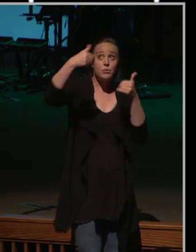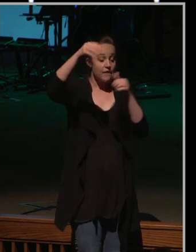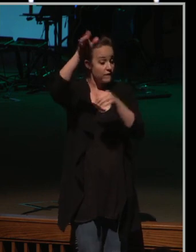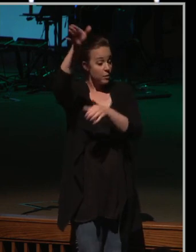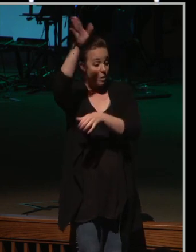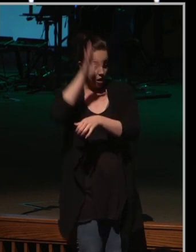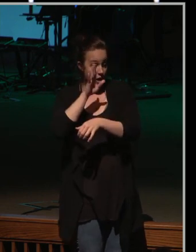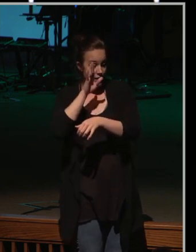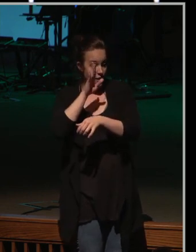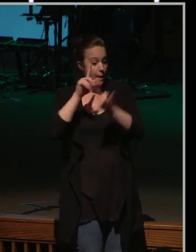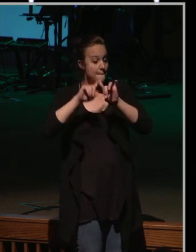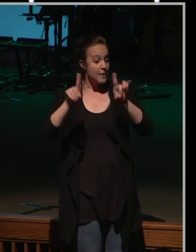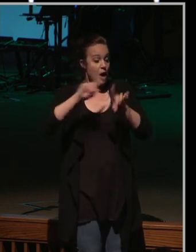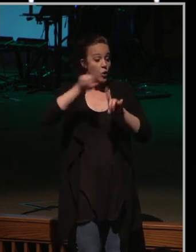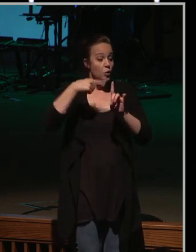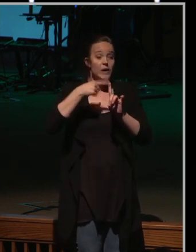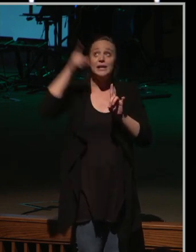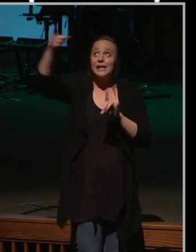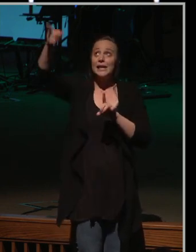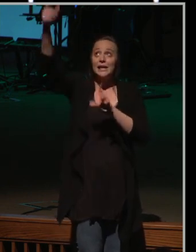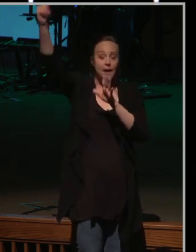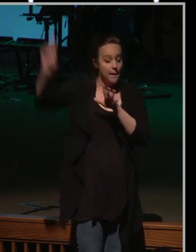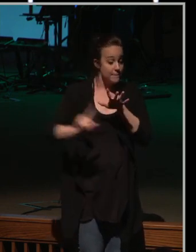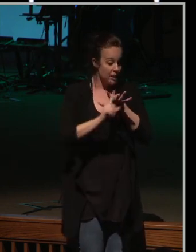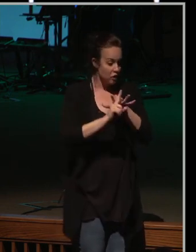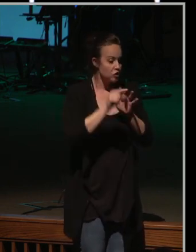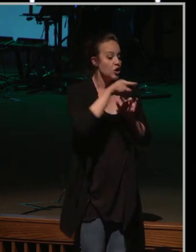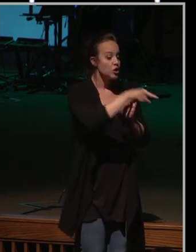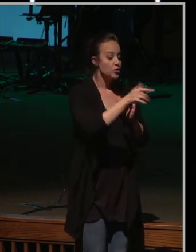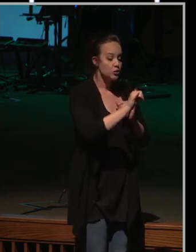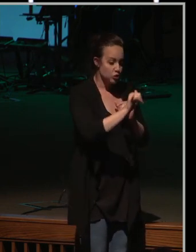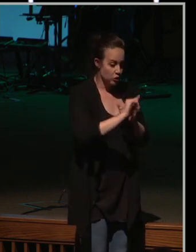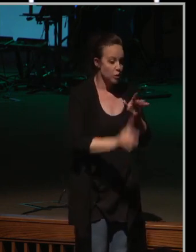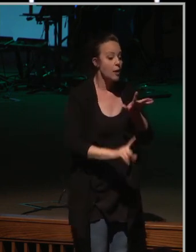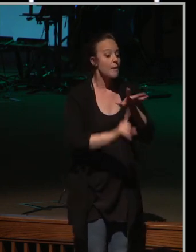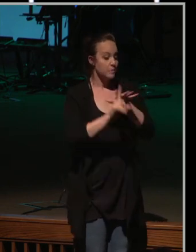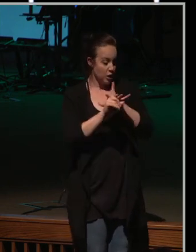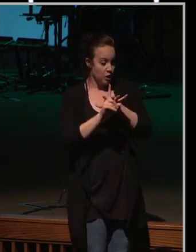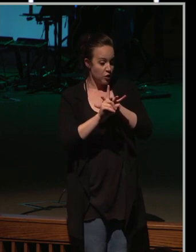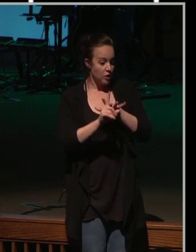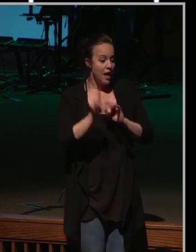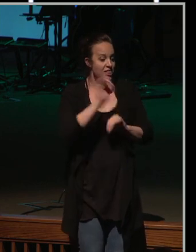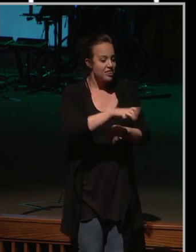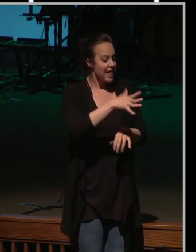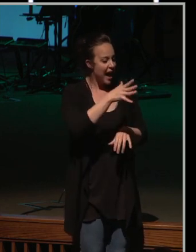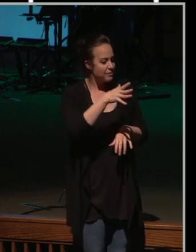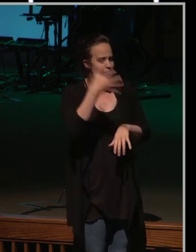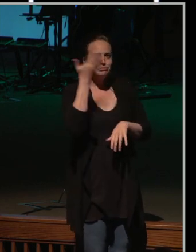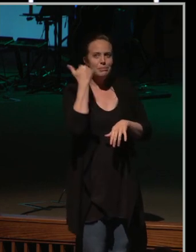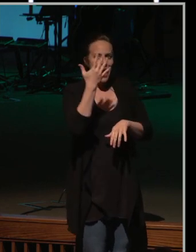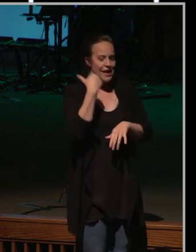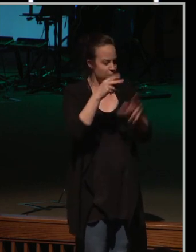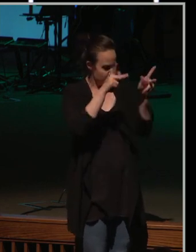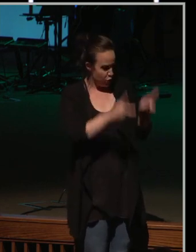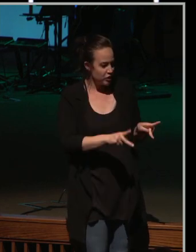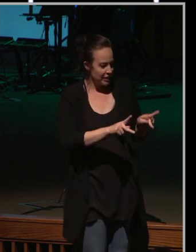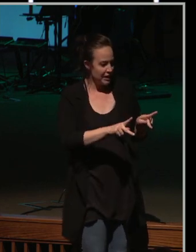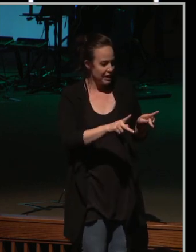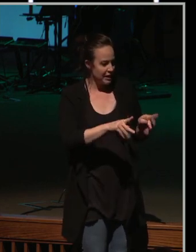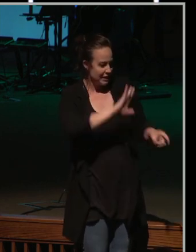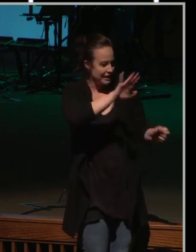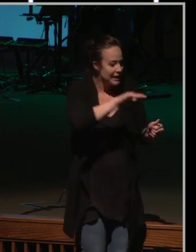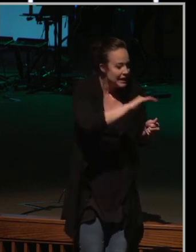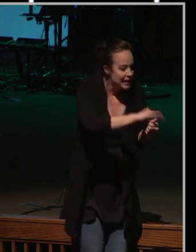glory. That old person is dead, has died, and we are hidden. Hidden here is not secretive, but means that we